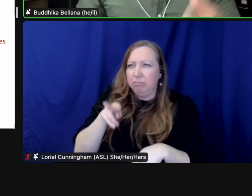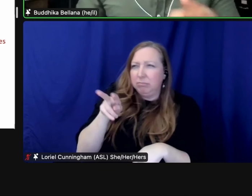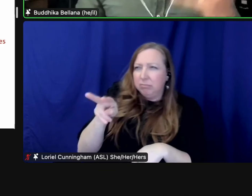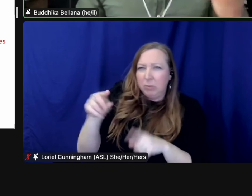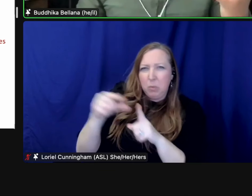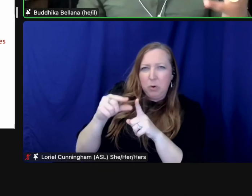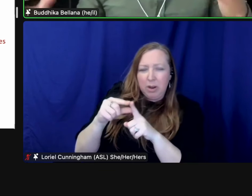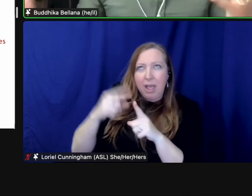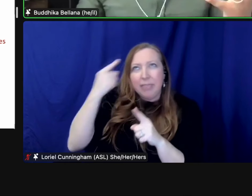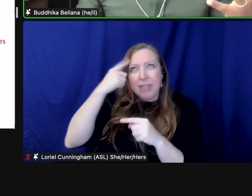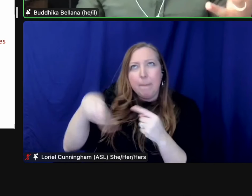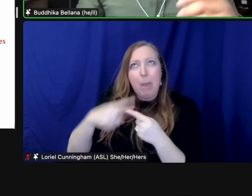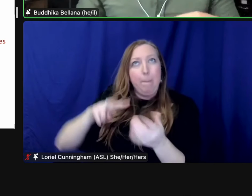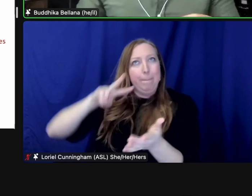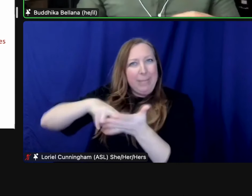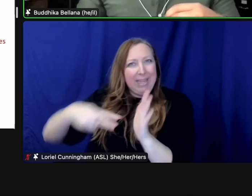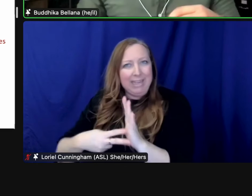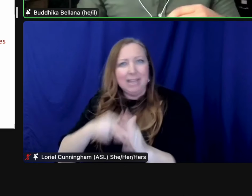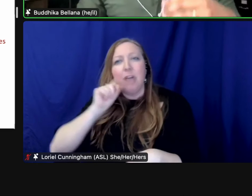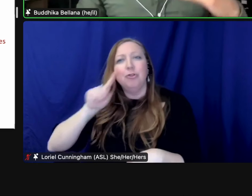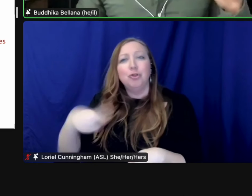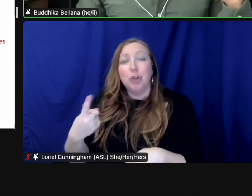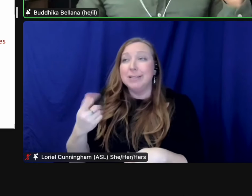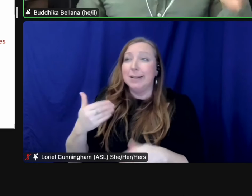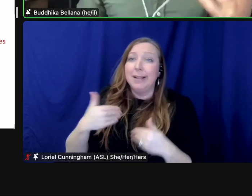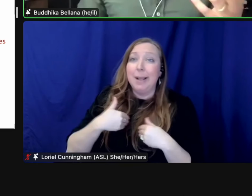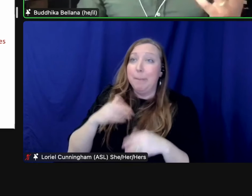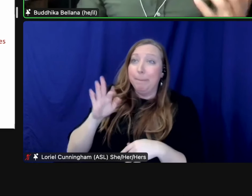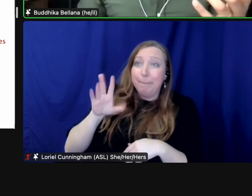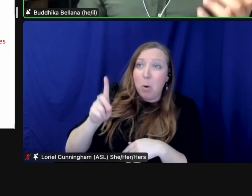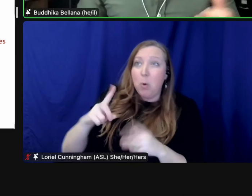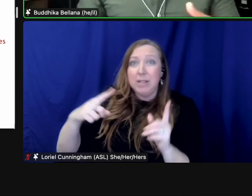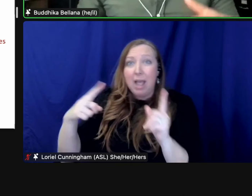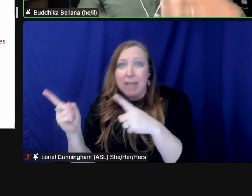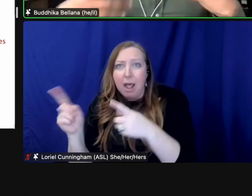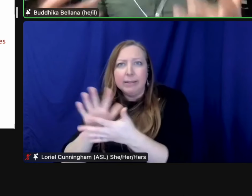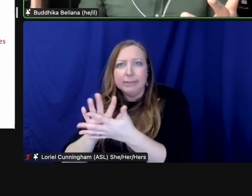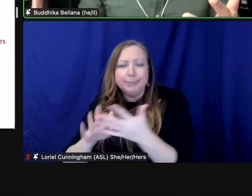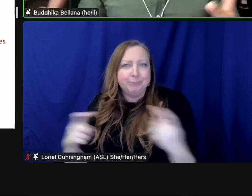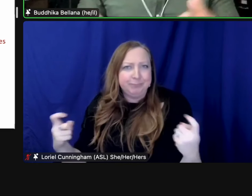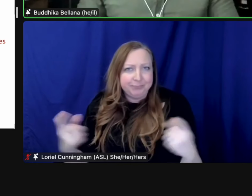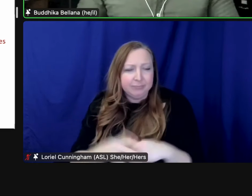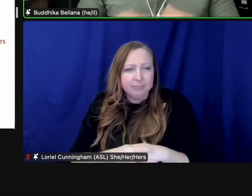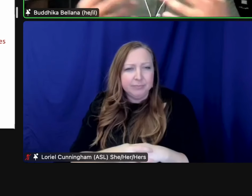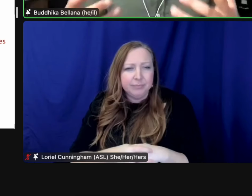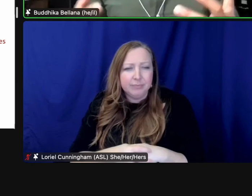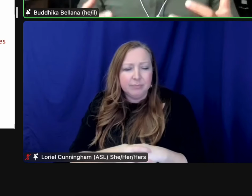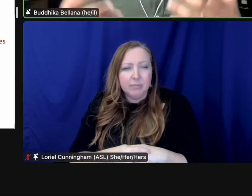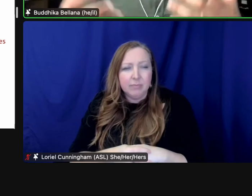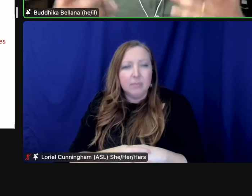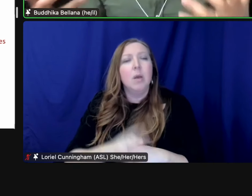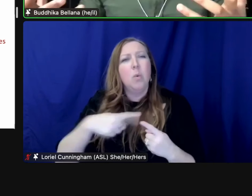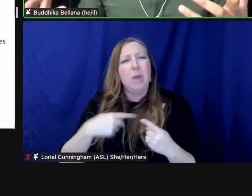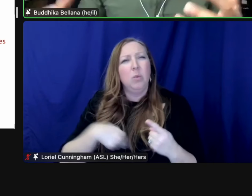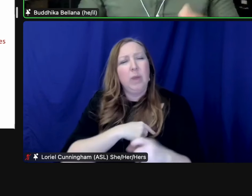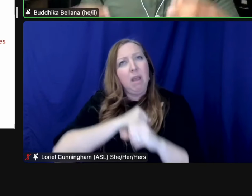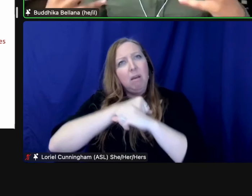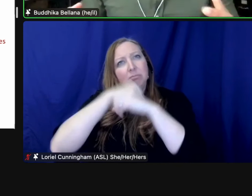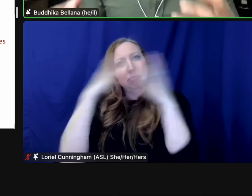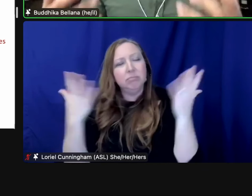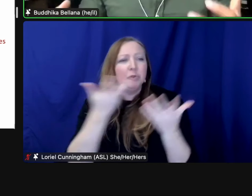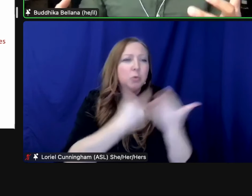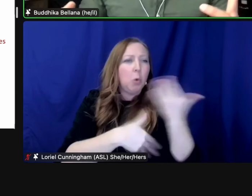than its physical features. And when you think about stories, role-playing video games, or emotions and social